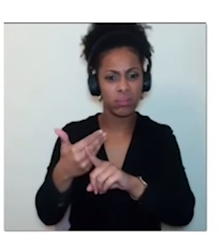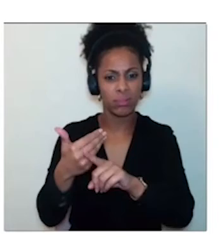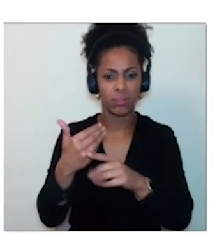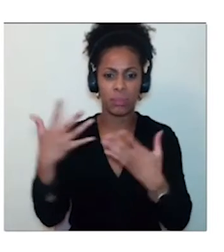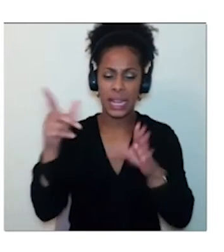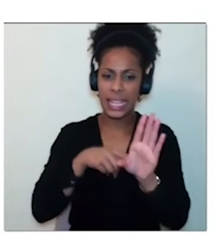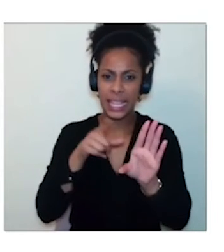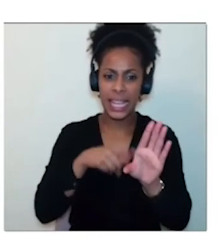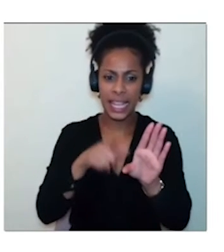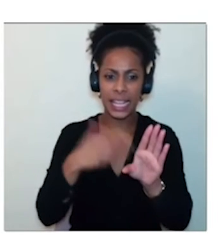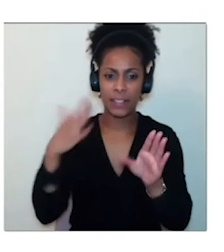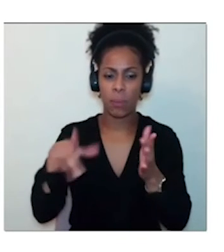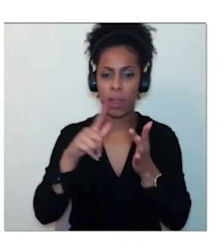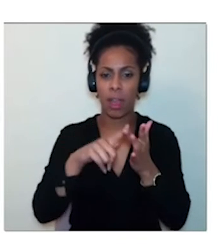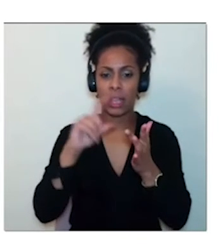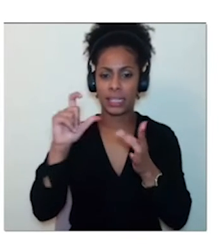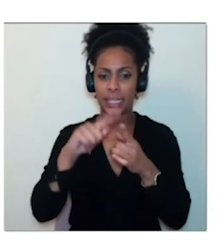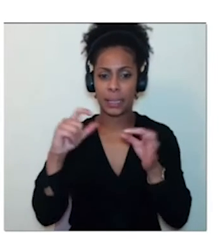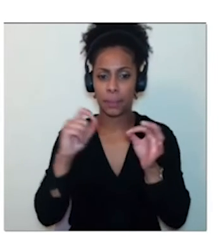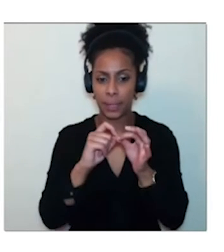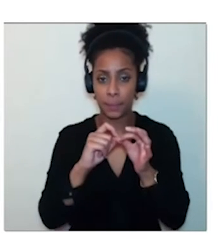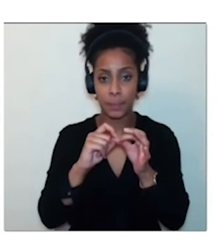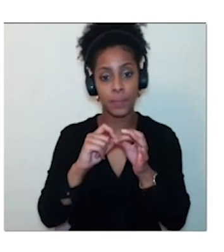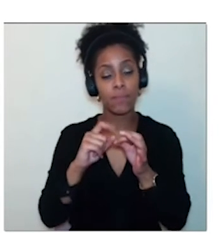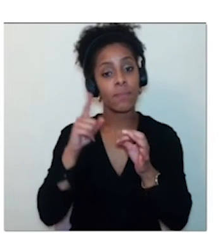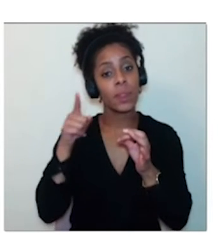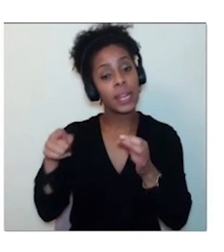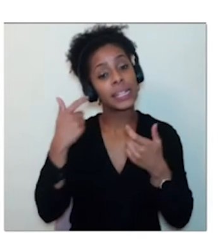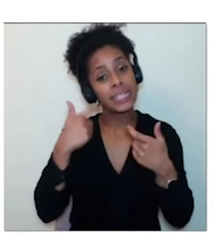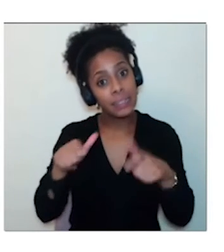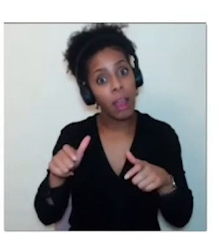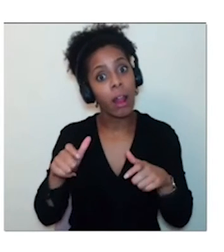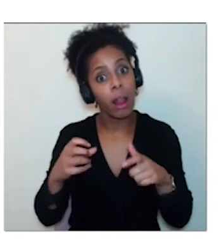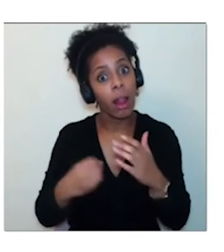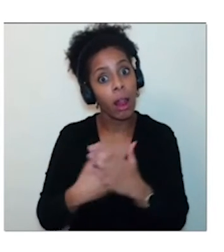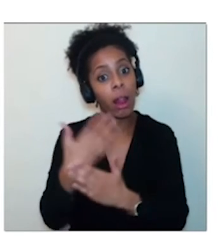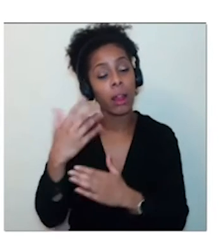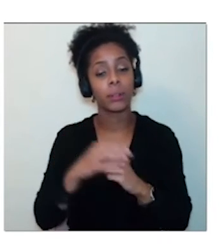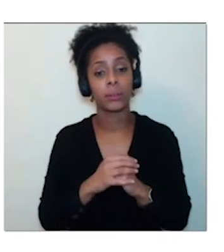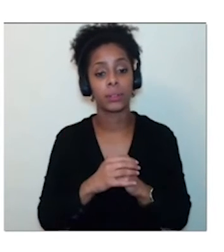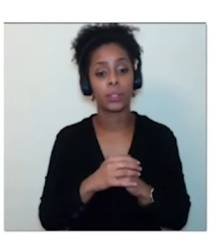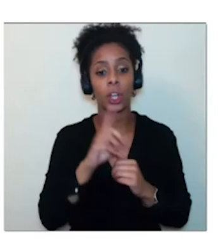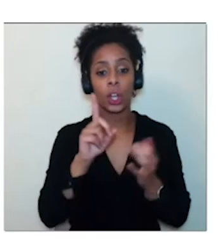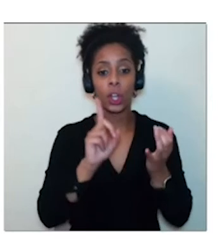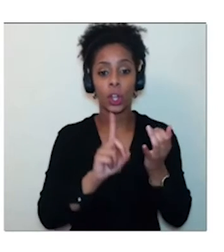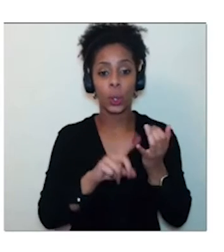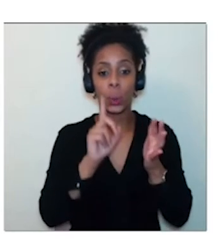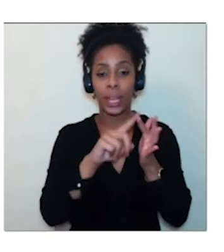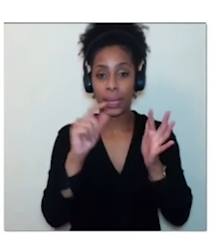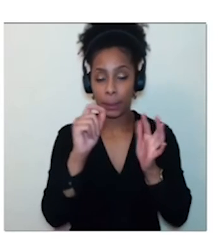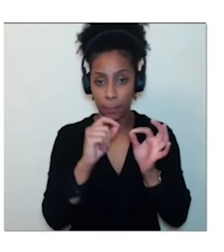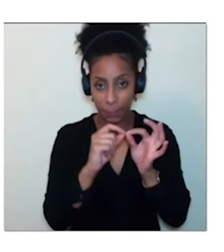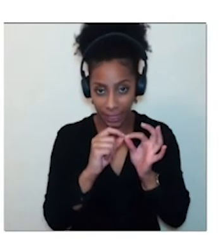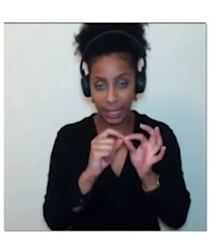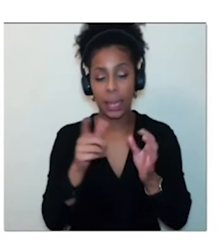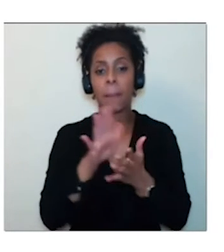indeed continues to evolve. The concept behind UEB is that Braille can be standardised in English-speaking countries